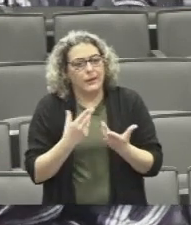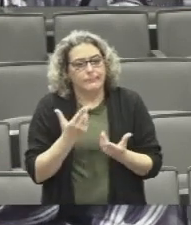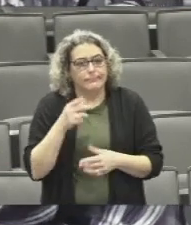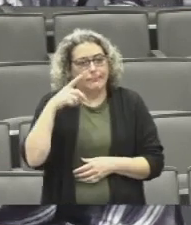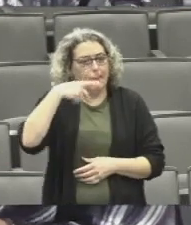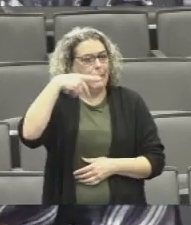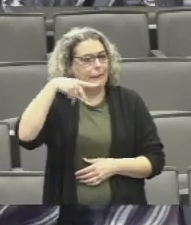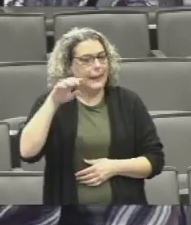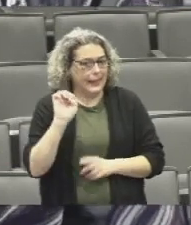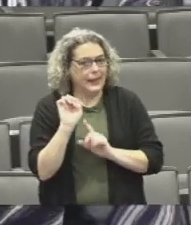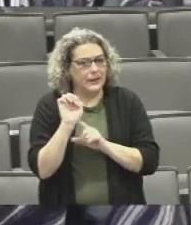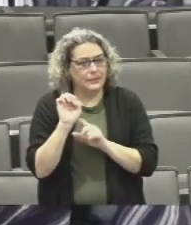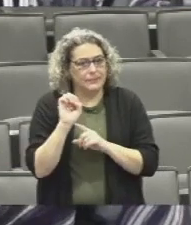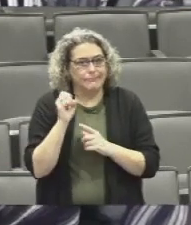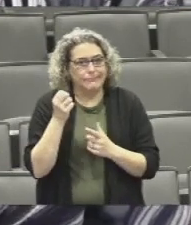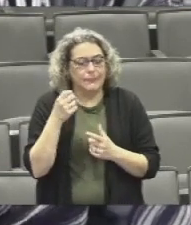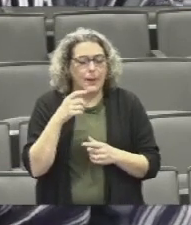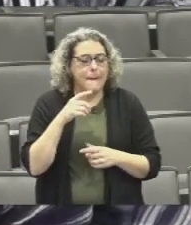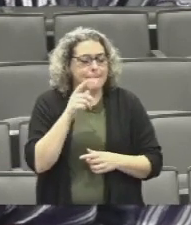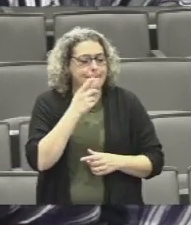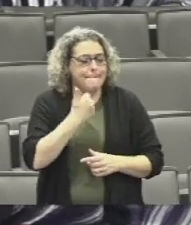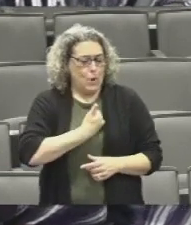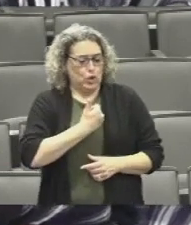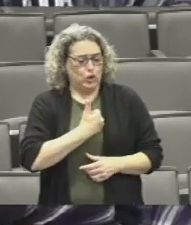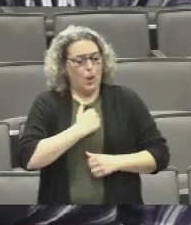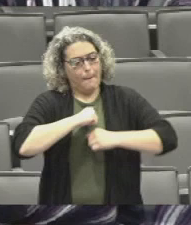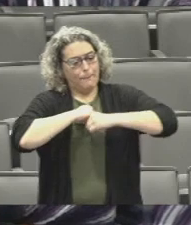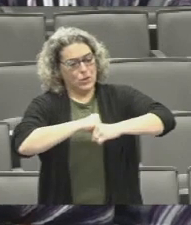PPE, personal protective